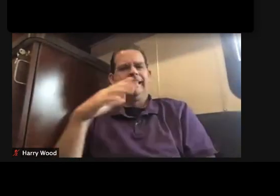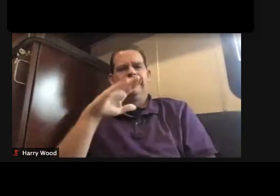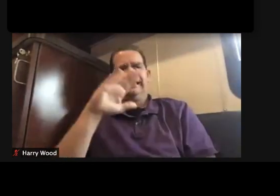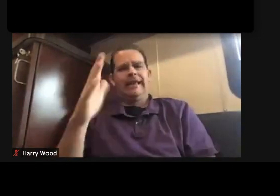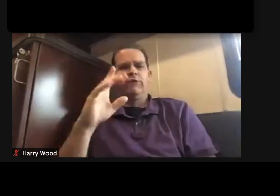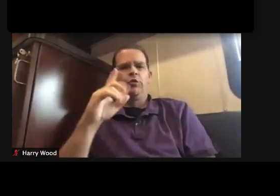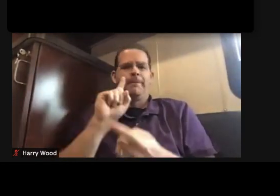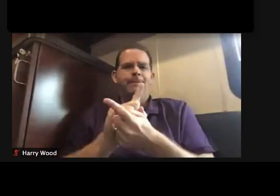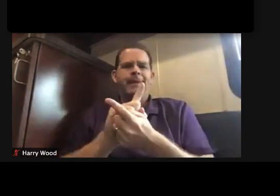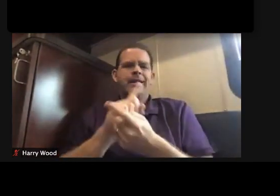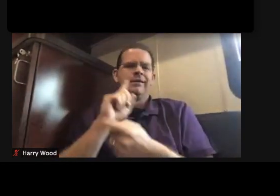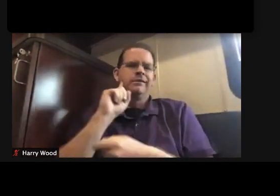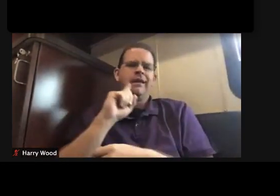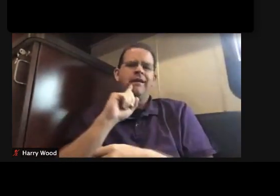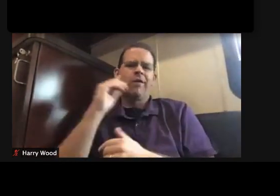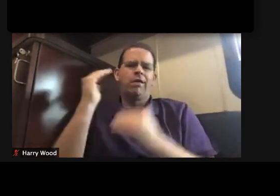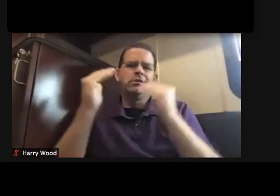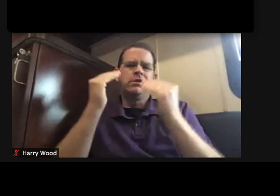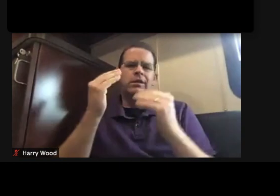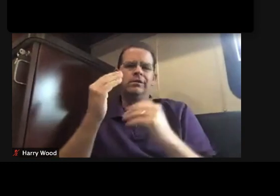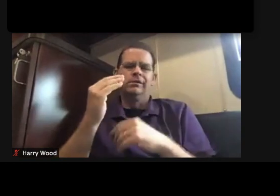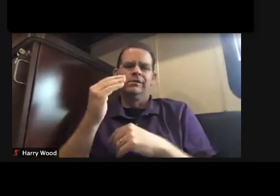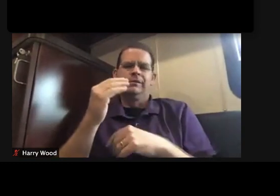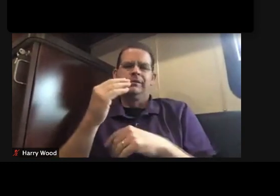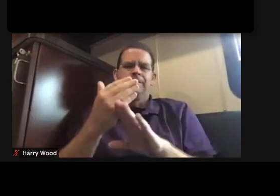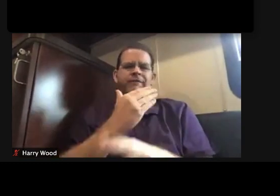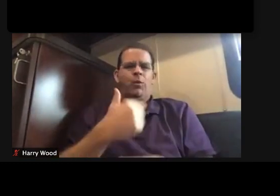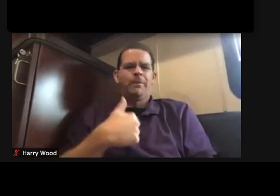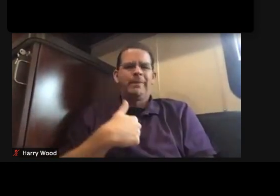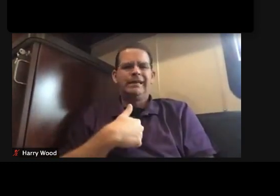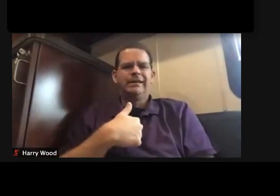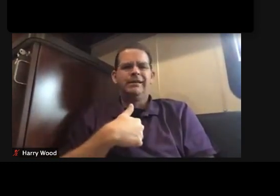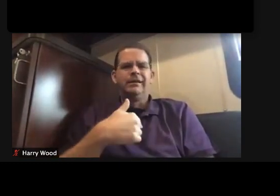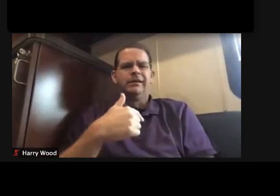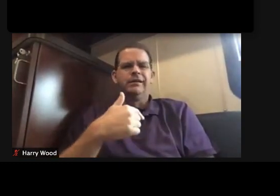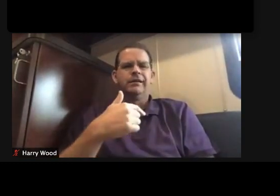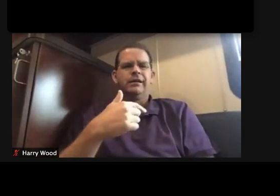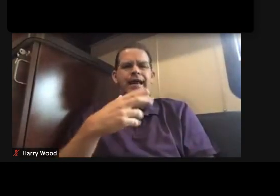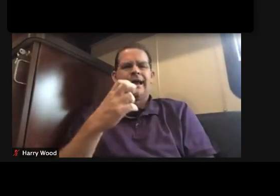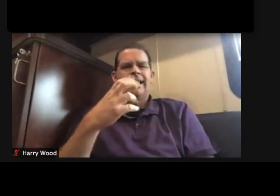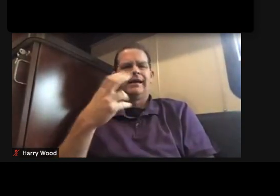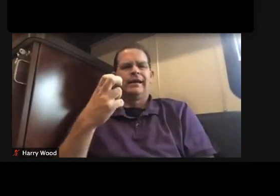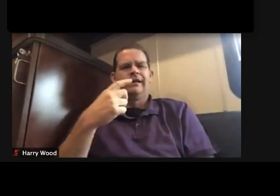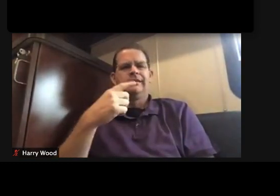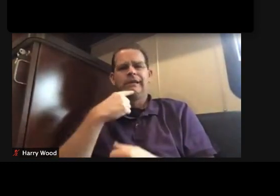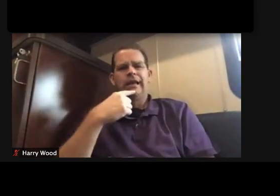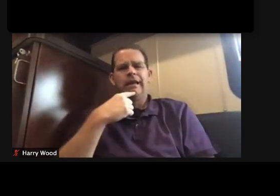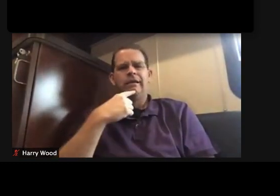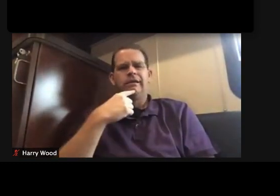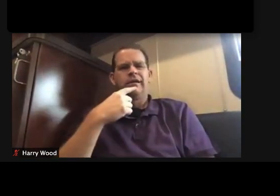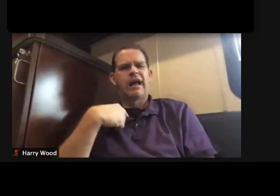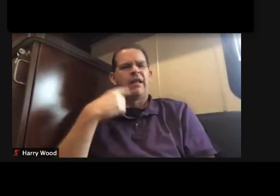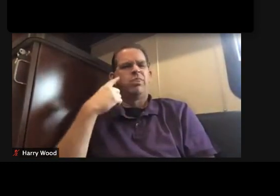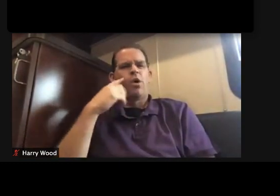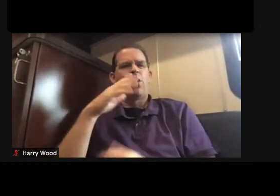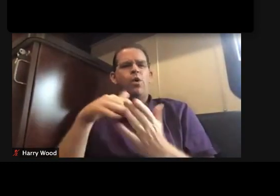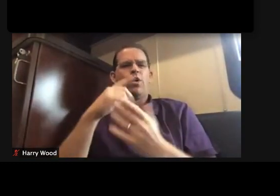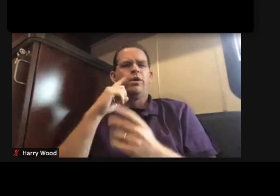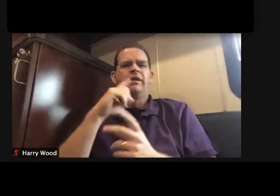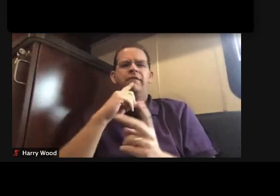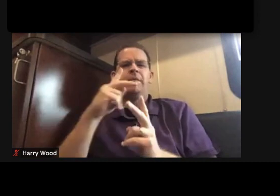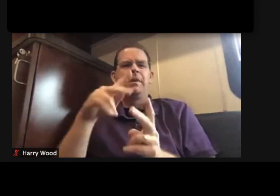I was shocked with what he said, he said he had never met a deaf adult before me. And he said,